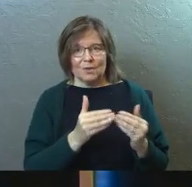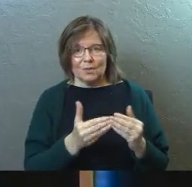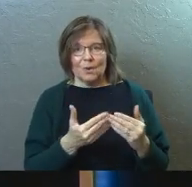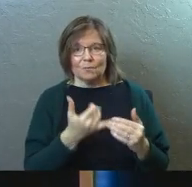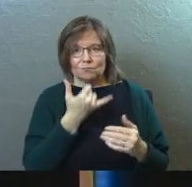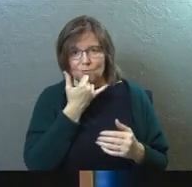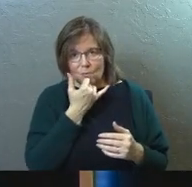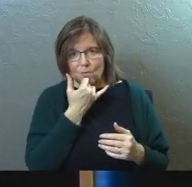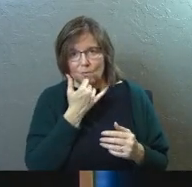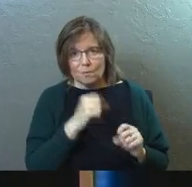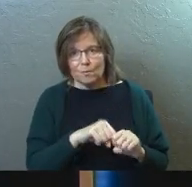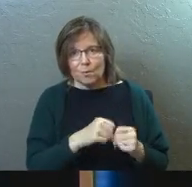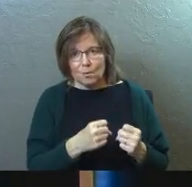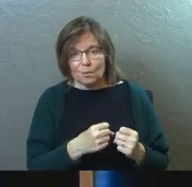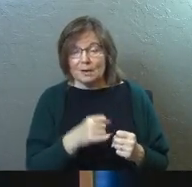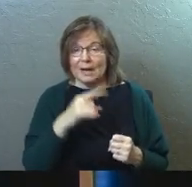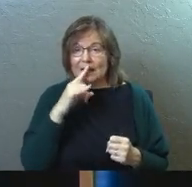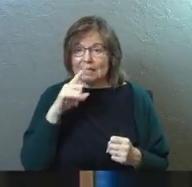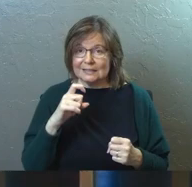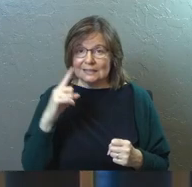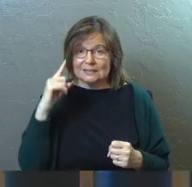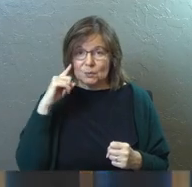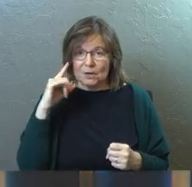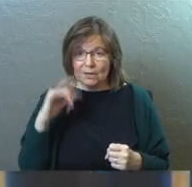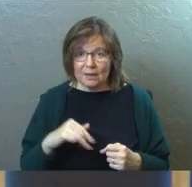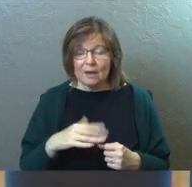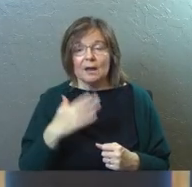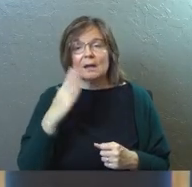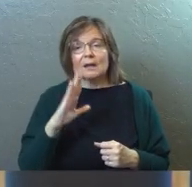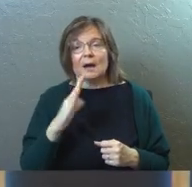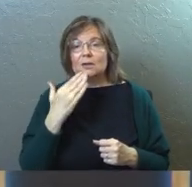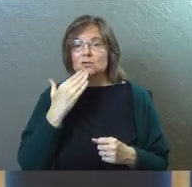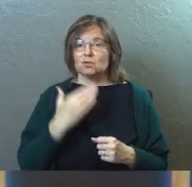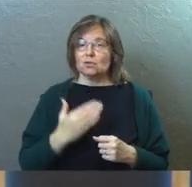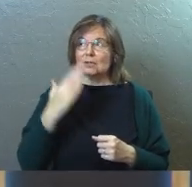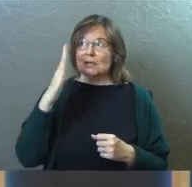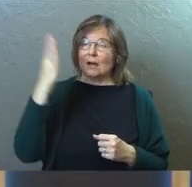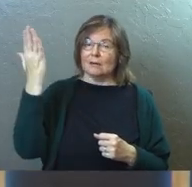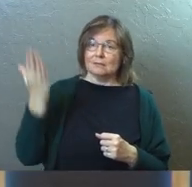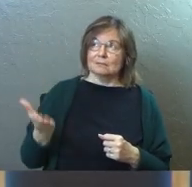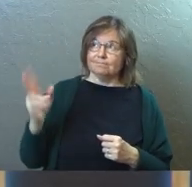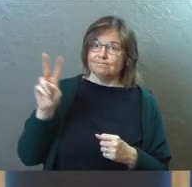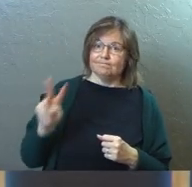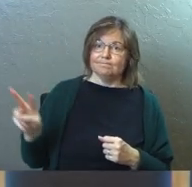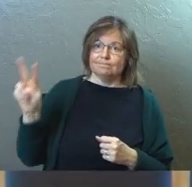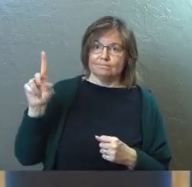right now. Our kids need to hear that. And God is a good God.